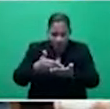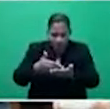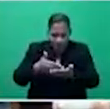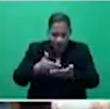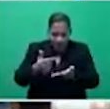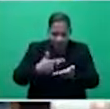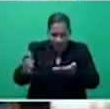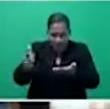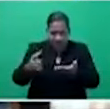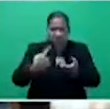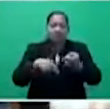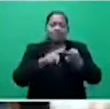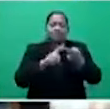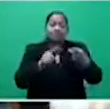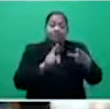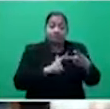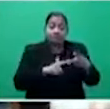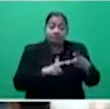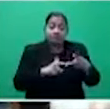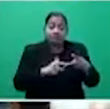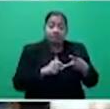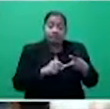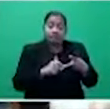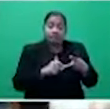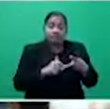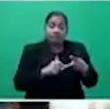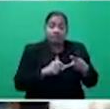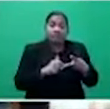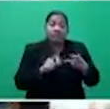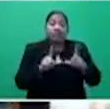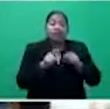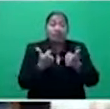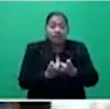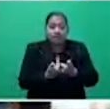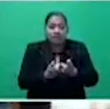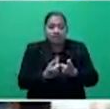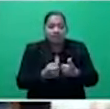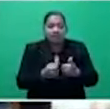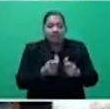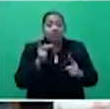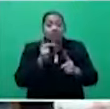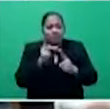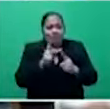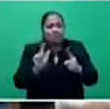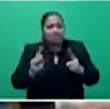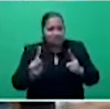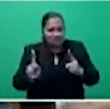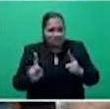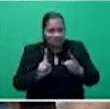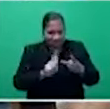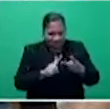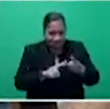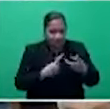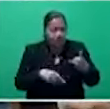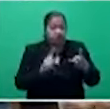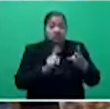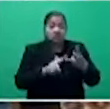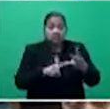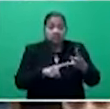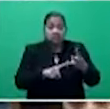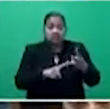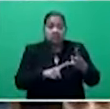Number 2, sir, they have to agree for what purpose they lease the land for. Number 3, sir, they